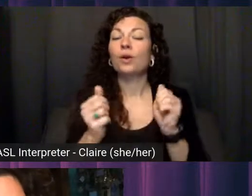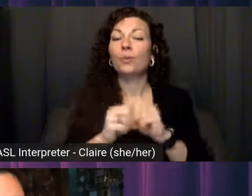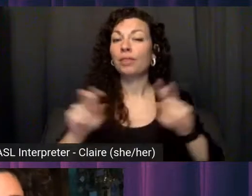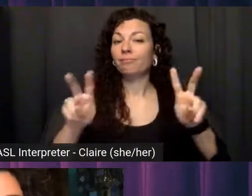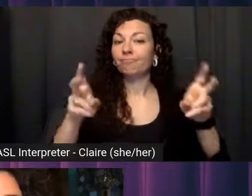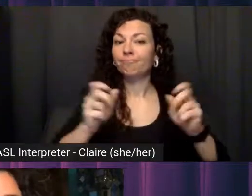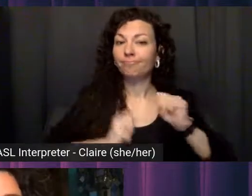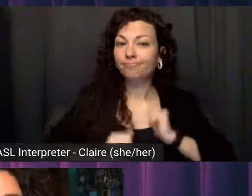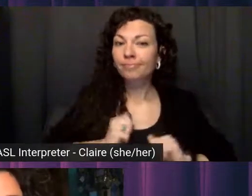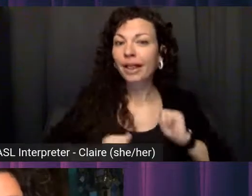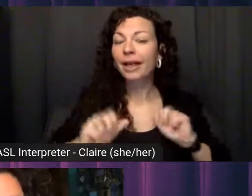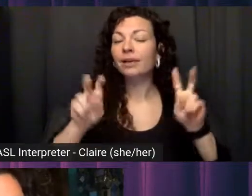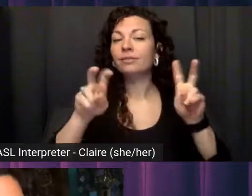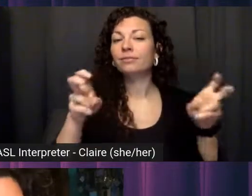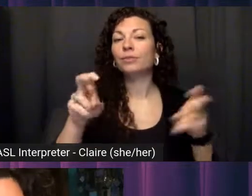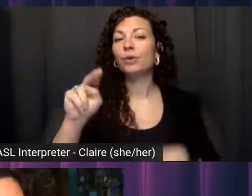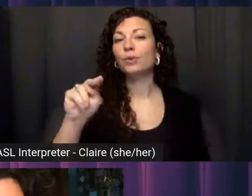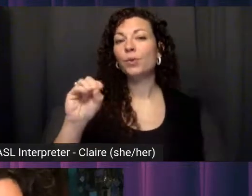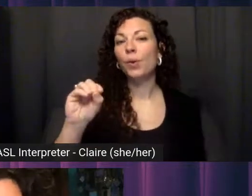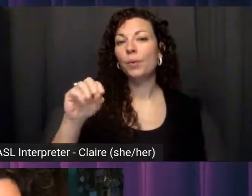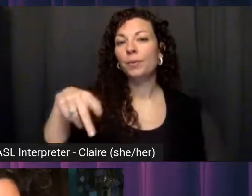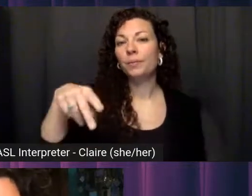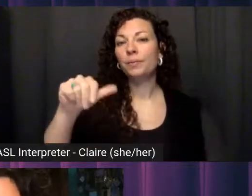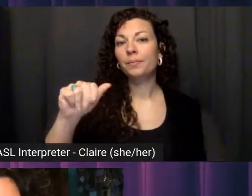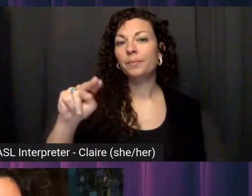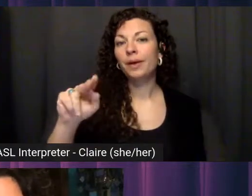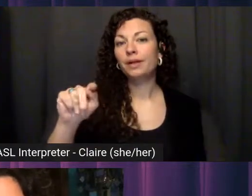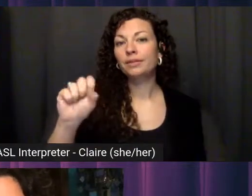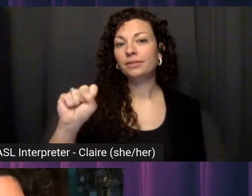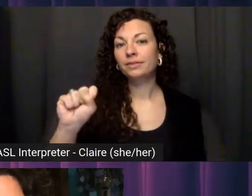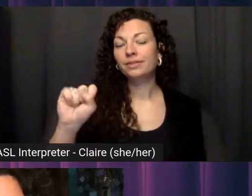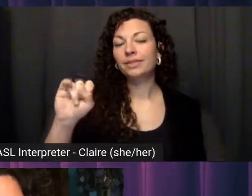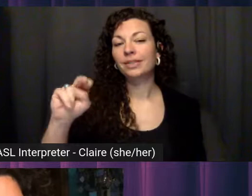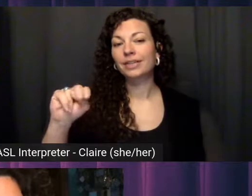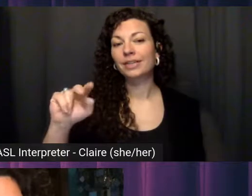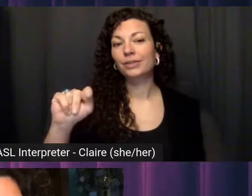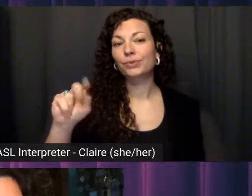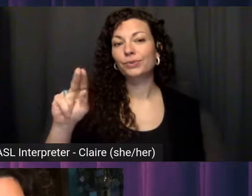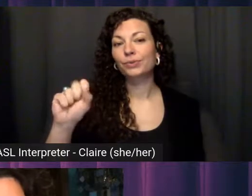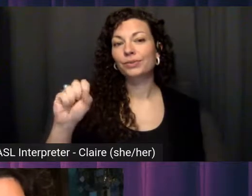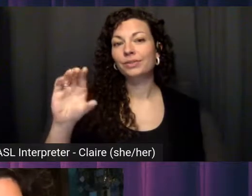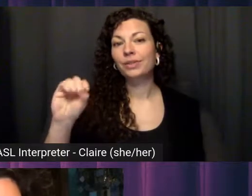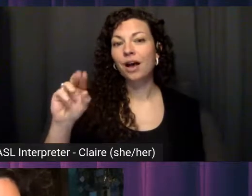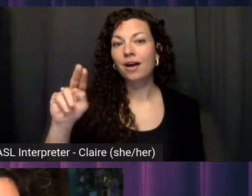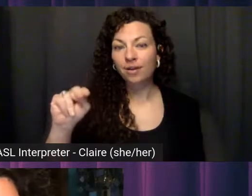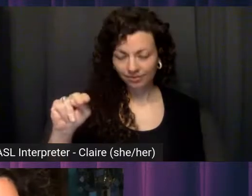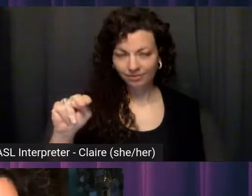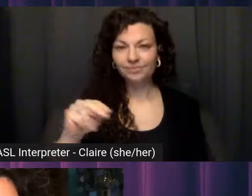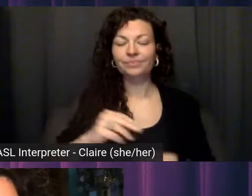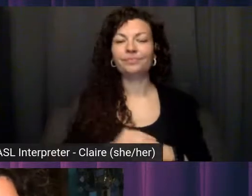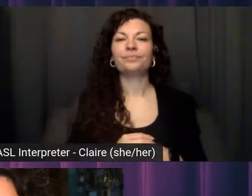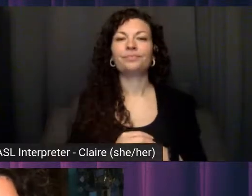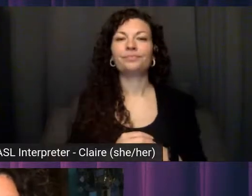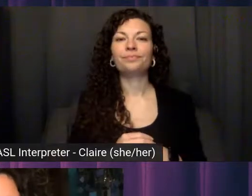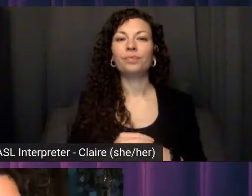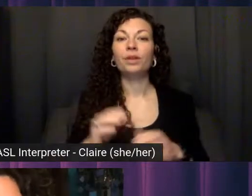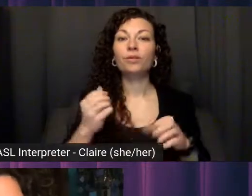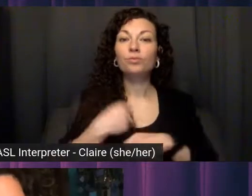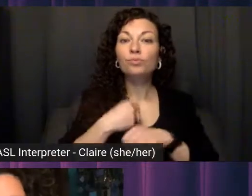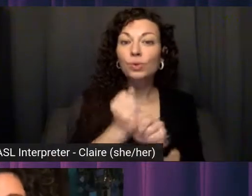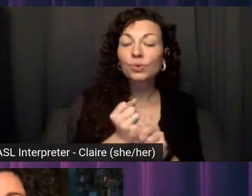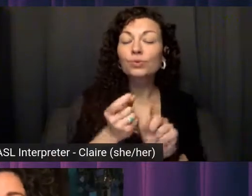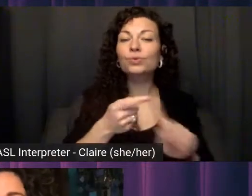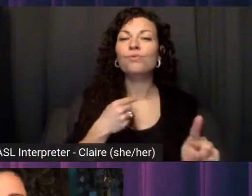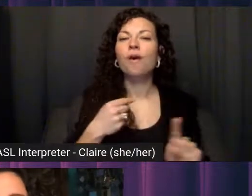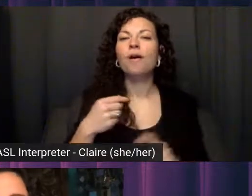state laws, and is produced by The Anthropologists. I want to welcome ASL interpreters Cassie and